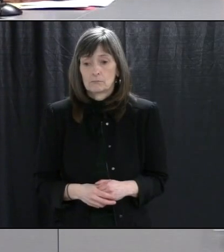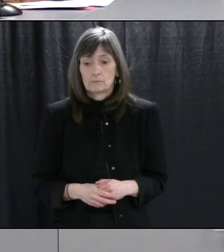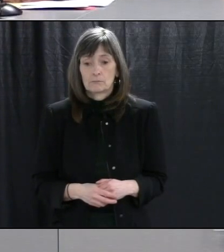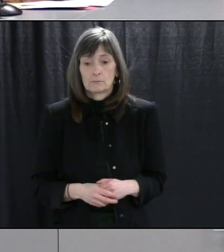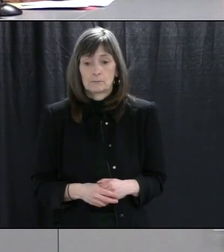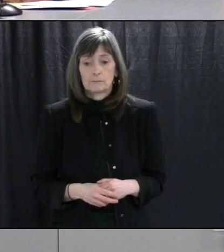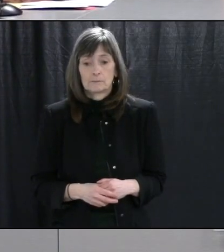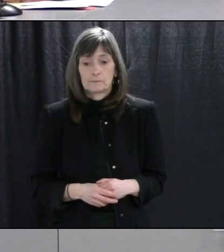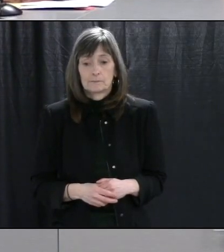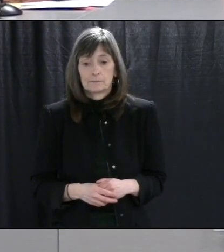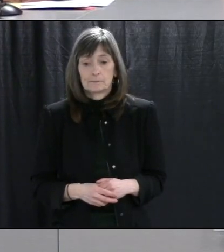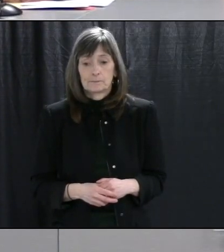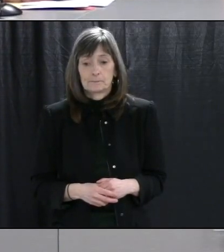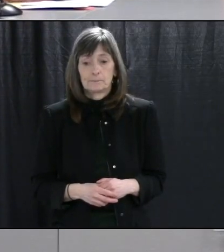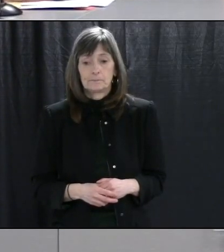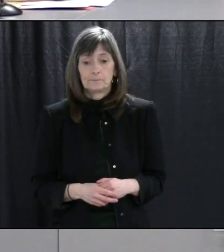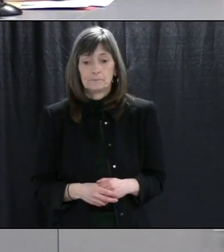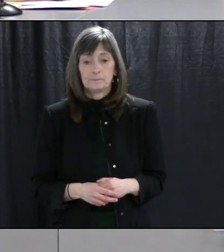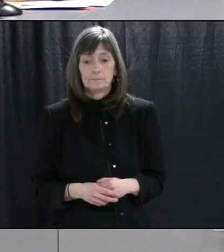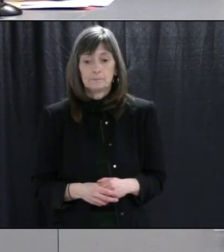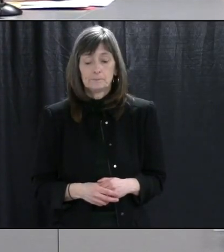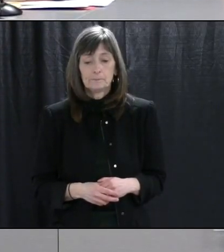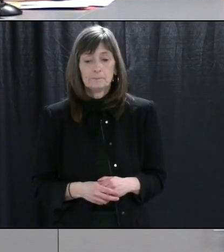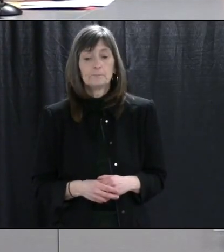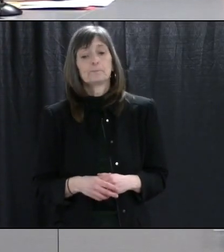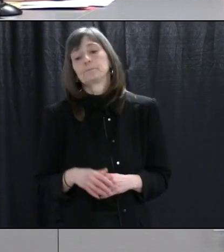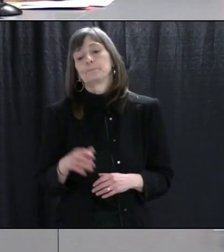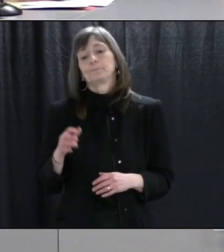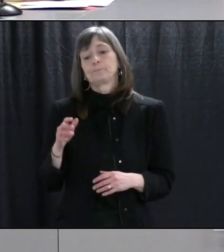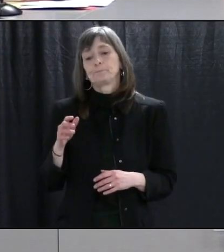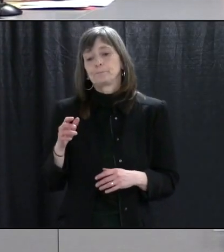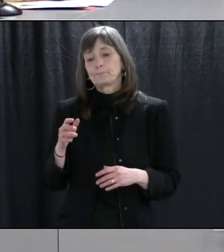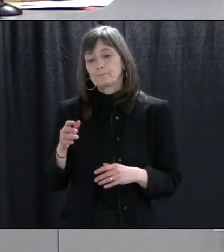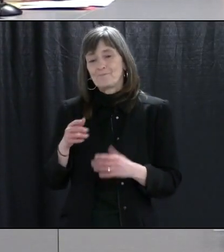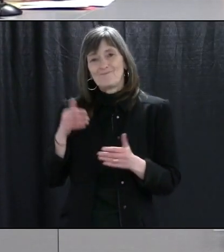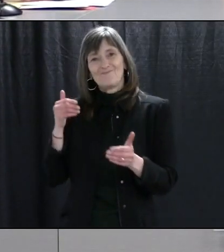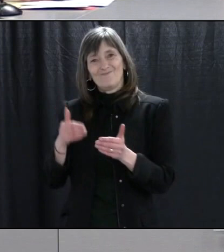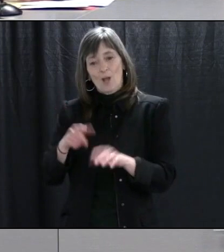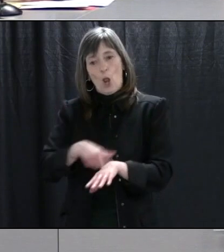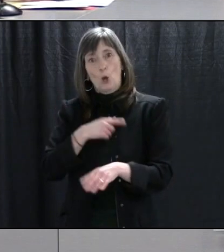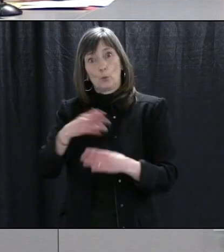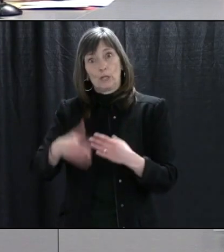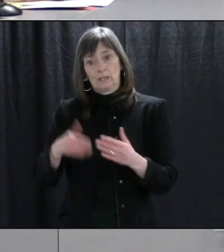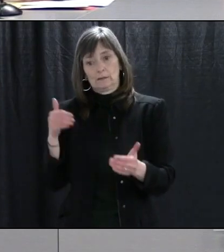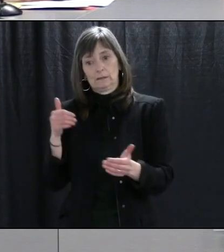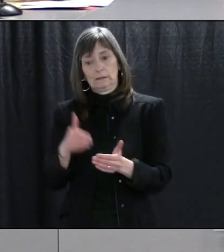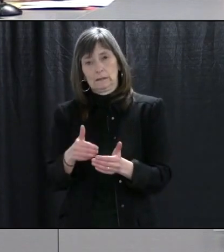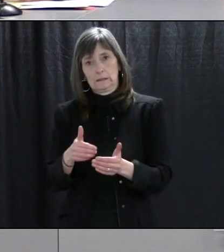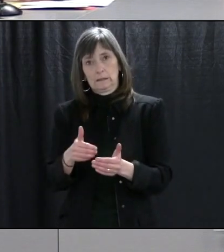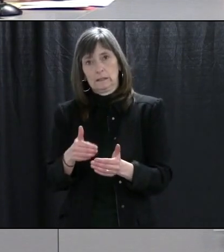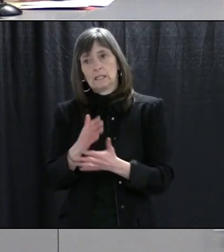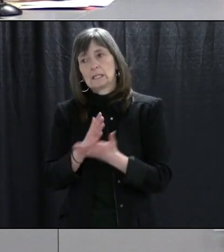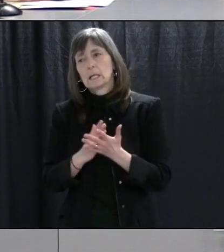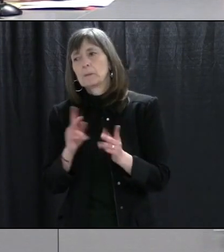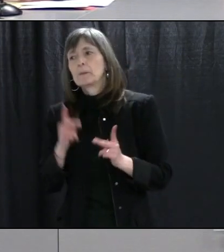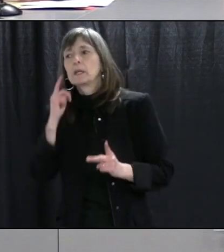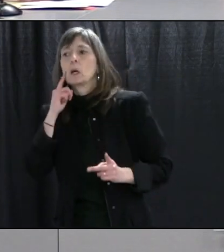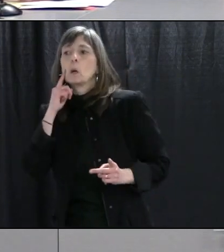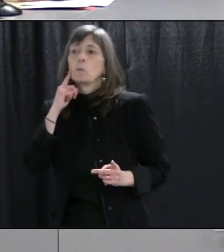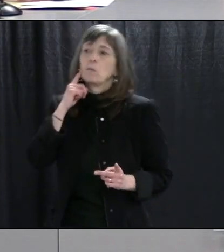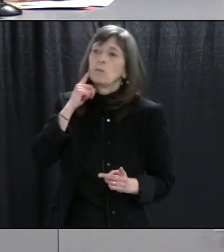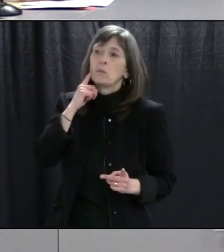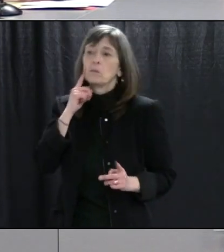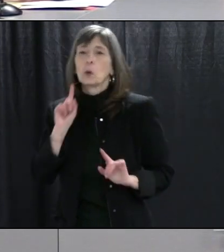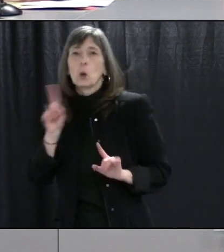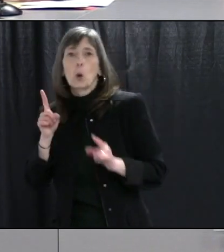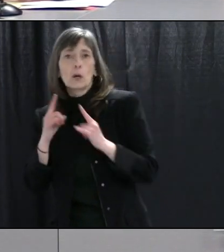We've seen the recommendation be essential travel only. With a long weekend coming up, a lot of people are going to be thinking about, maybe do I want to go to the